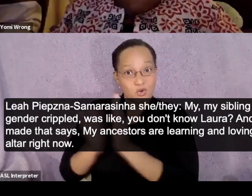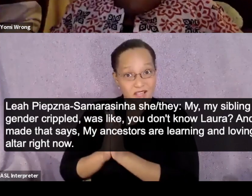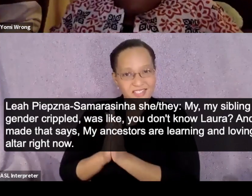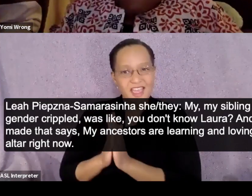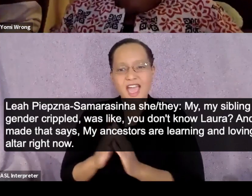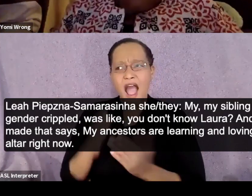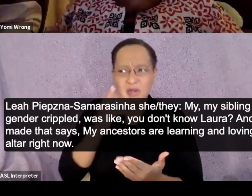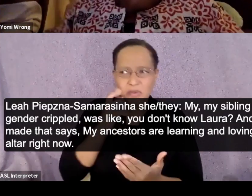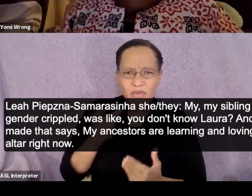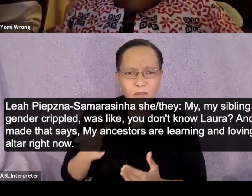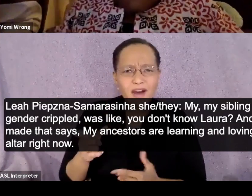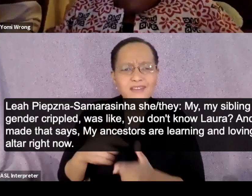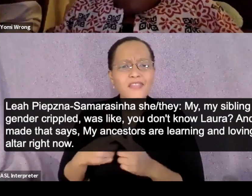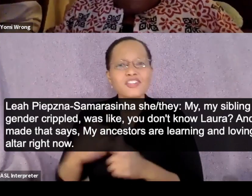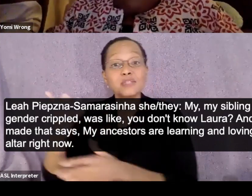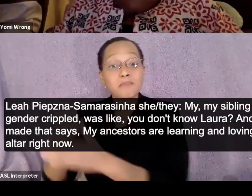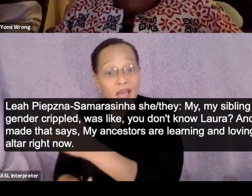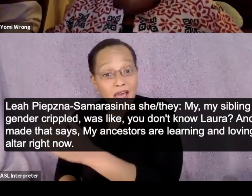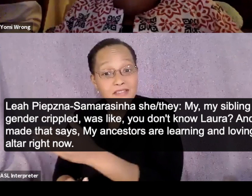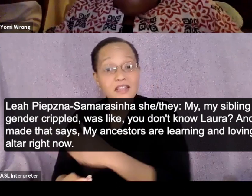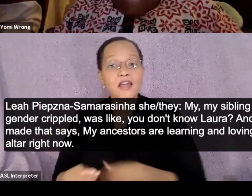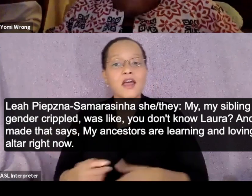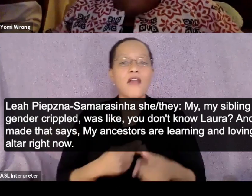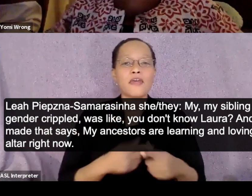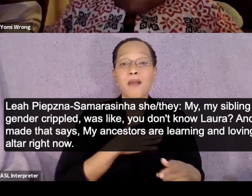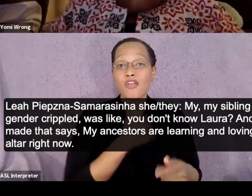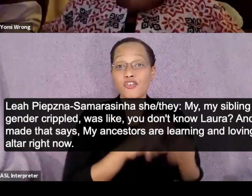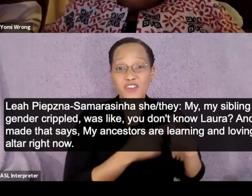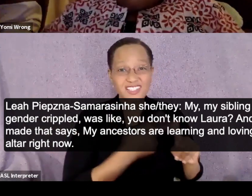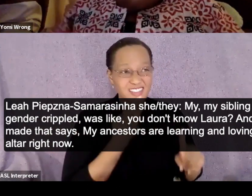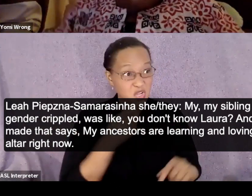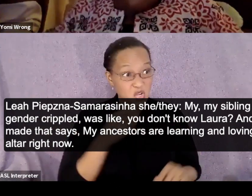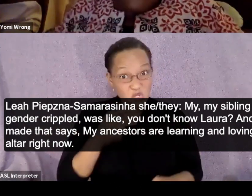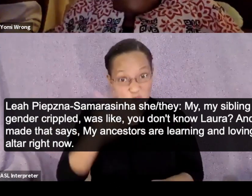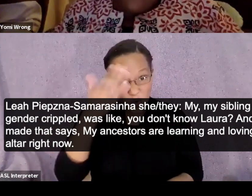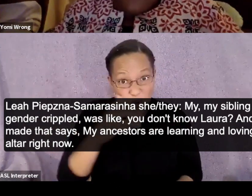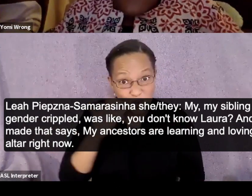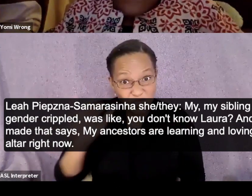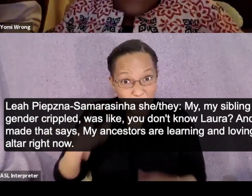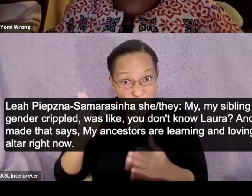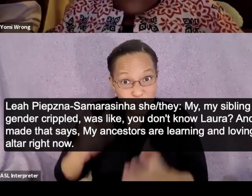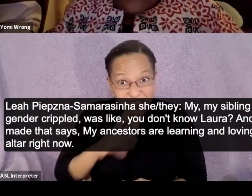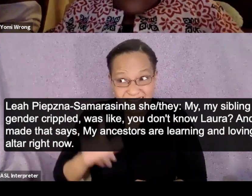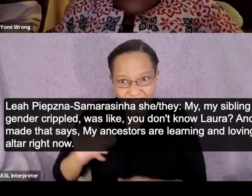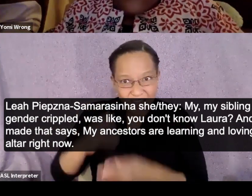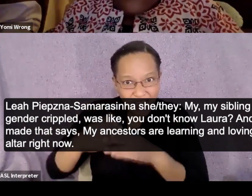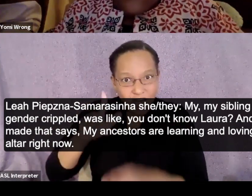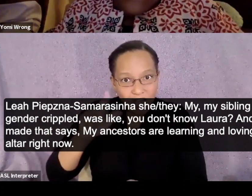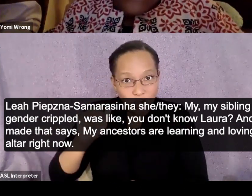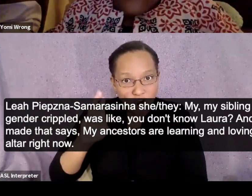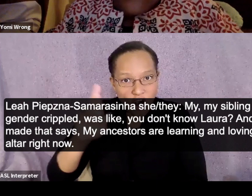Meg Day, you know, who is, you know, white, deaf, genderqueer poet was like, you don't know Laura? And I was like, oh God. But I have a